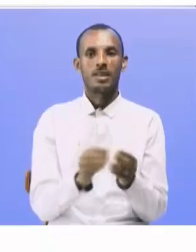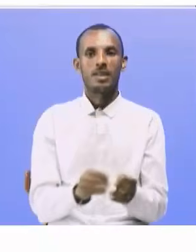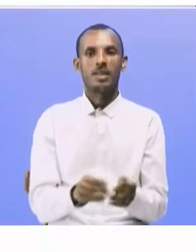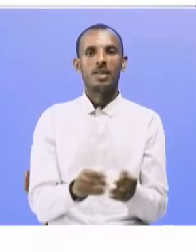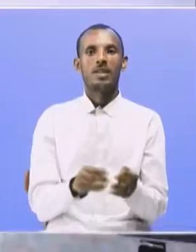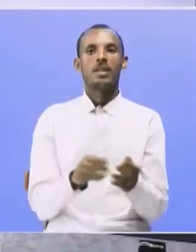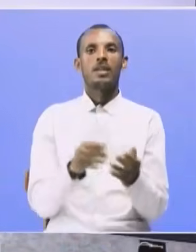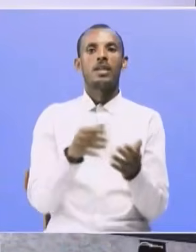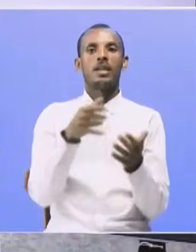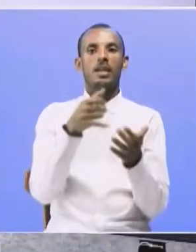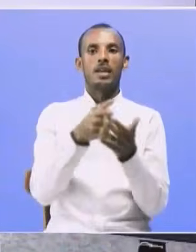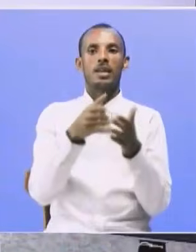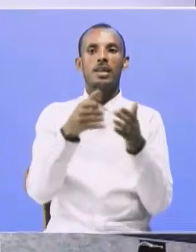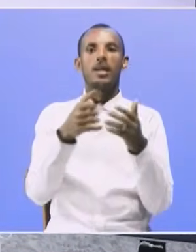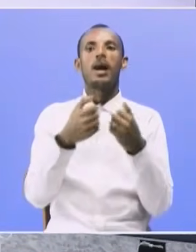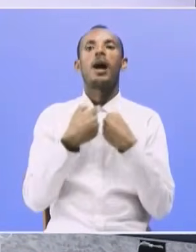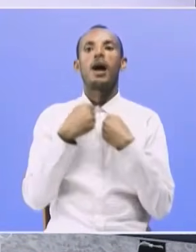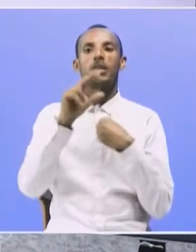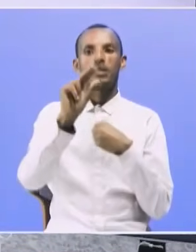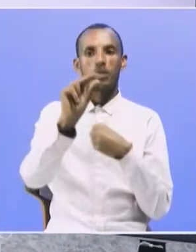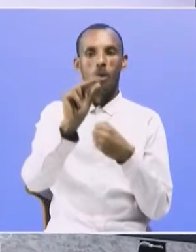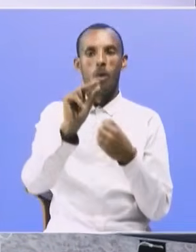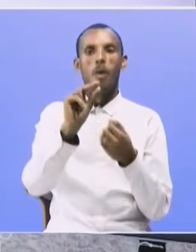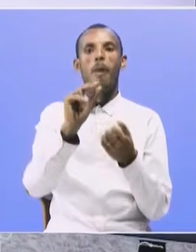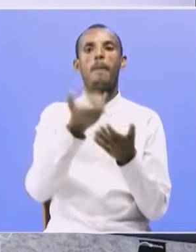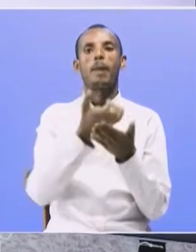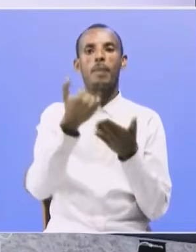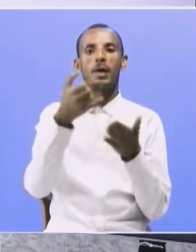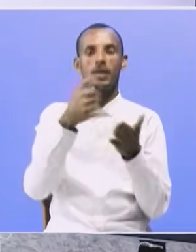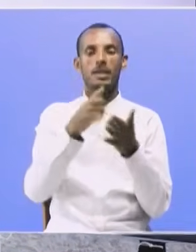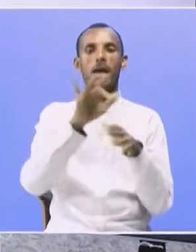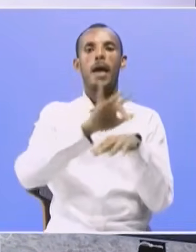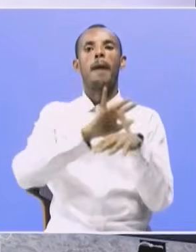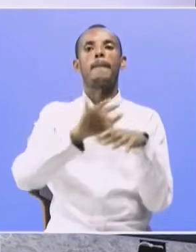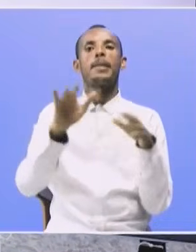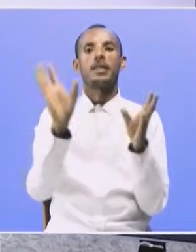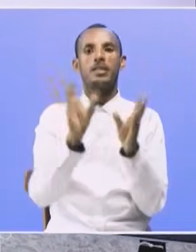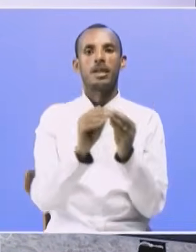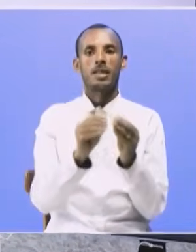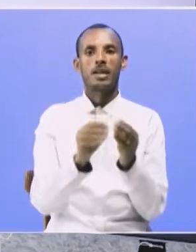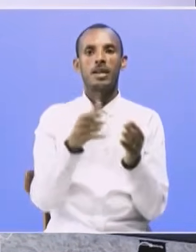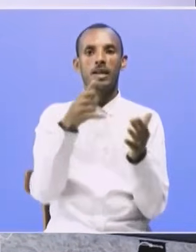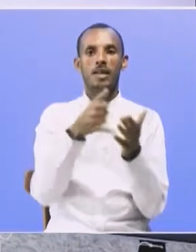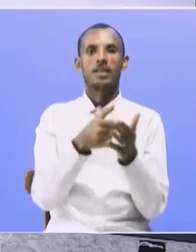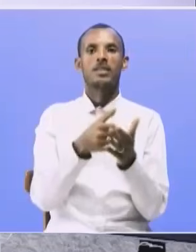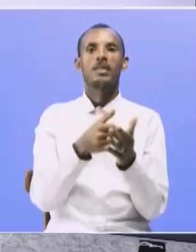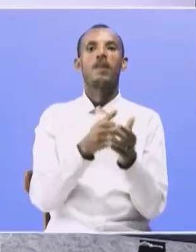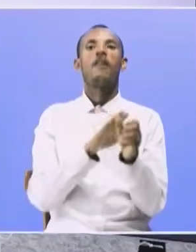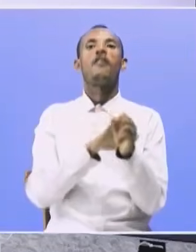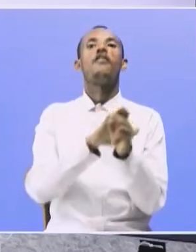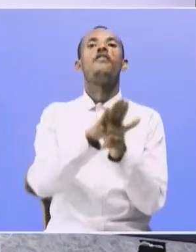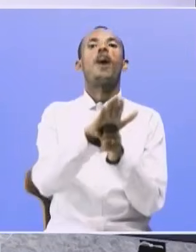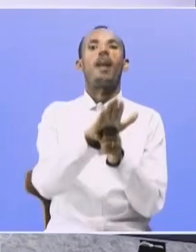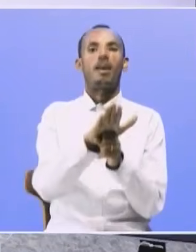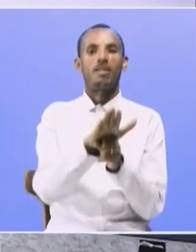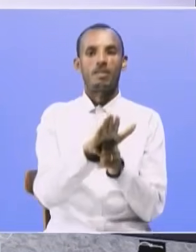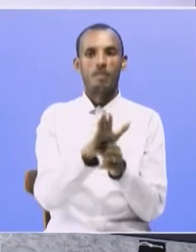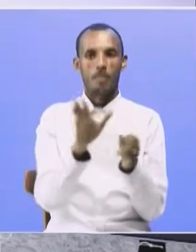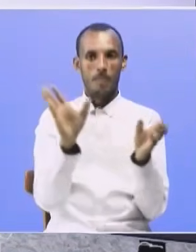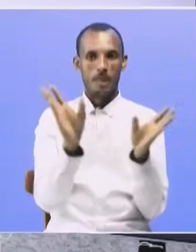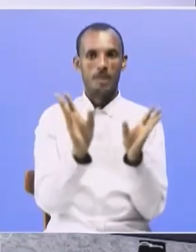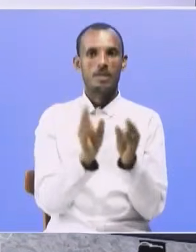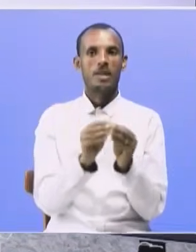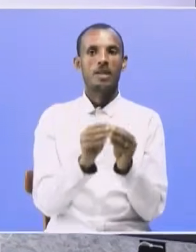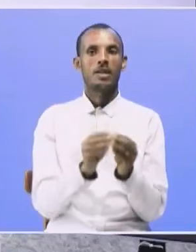It's empty set. And as we said, empty set is also it's a finite set. Because of that, this set